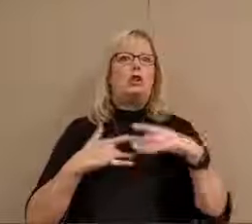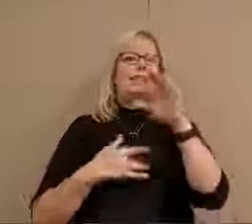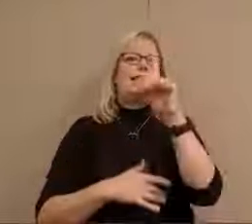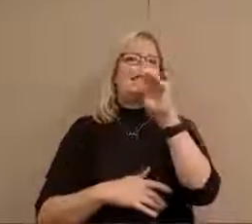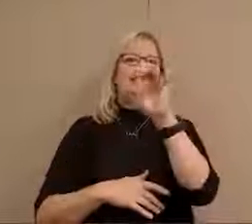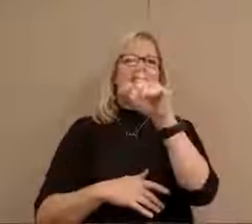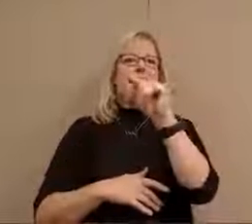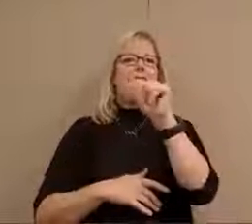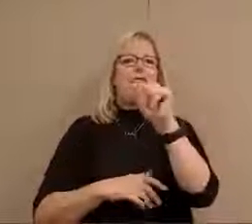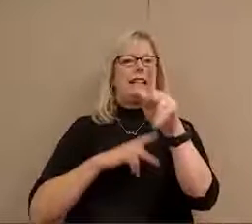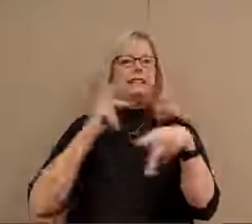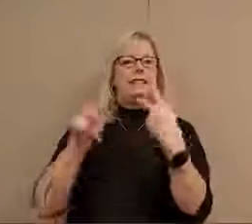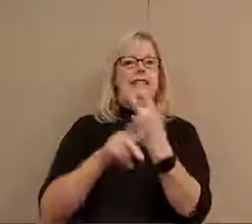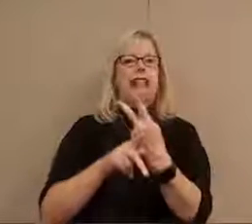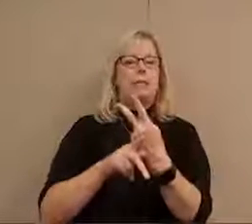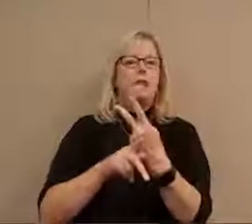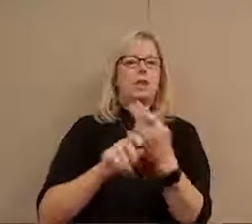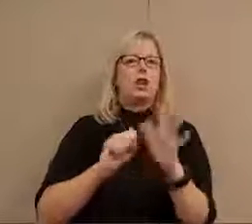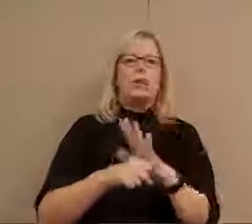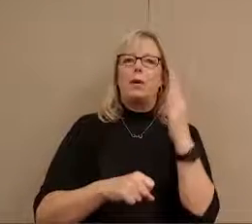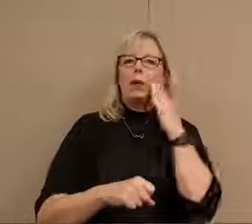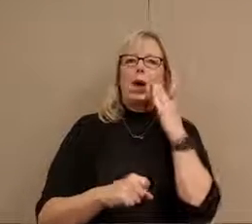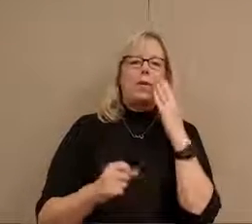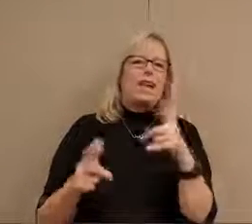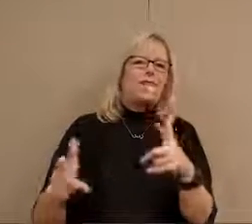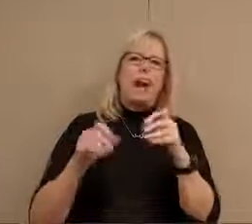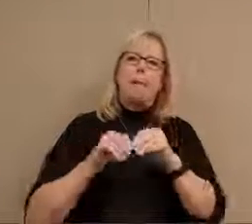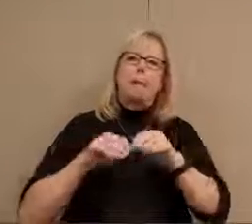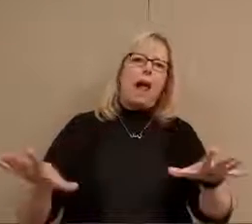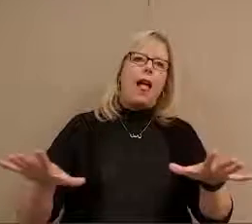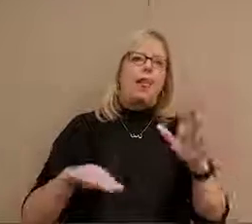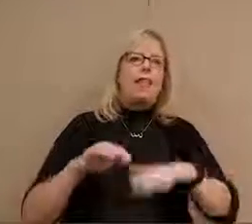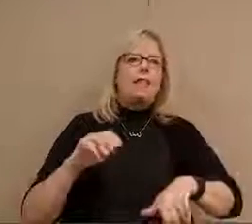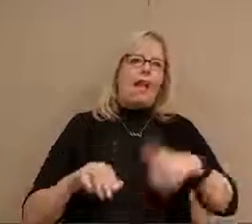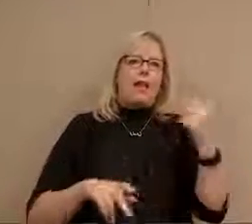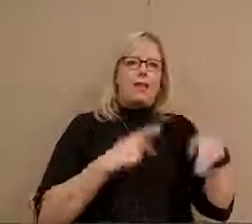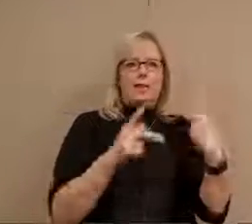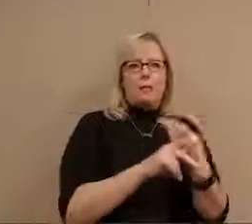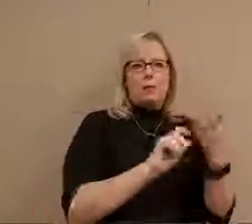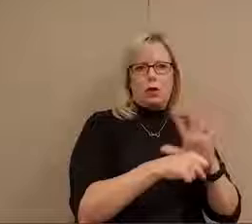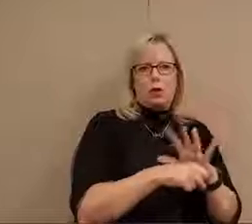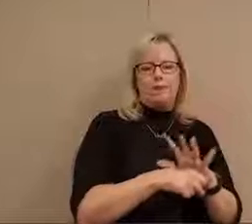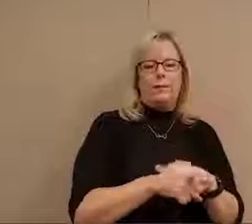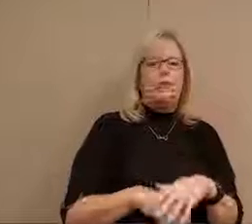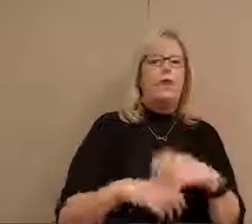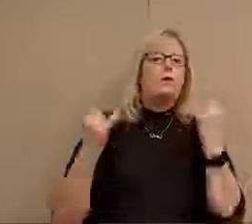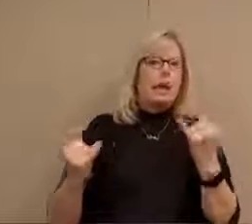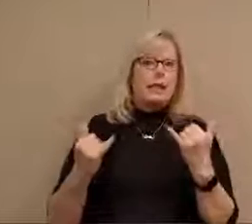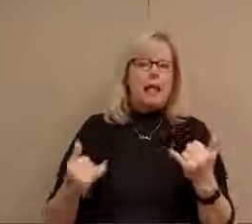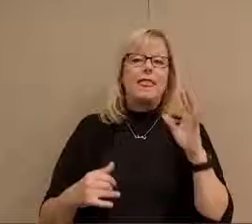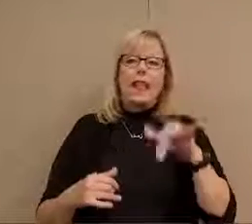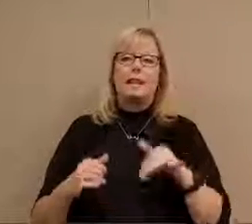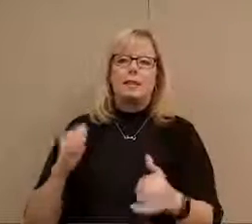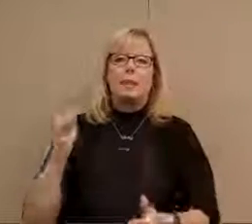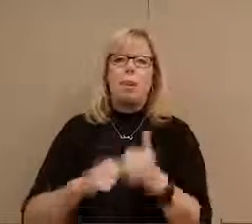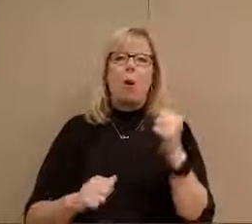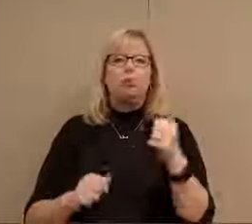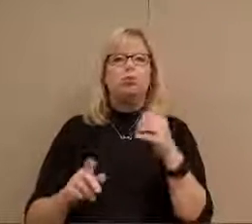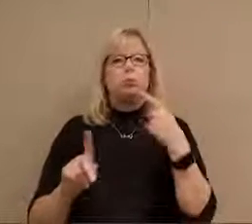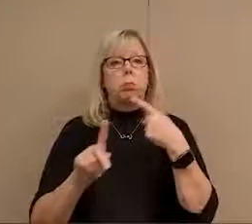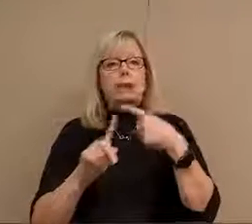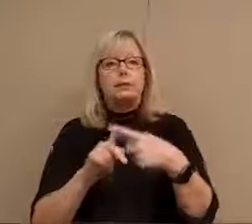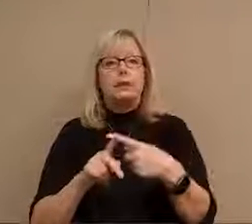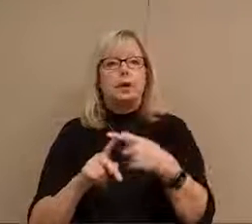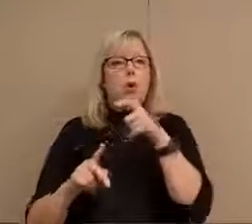variant. We know that it spreads twice as easily as some of the other variants between people. And right now, it's the predominant variant for those that